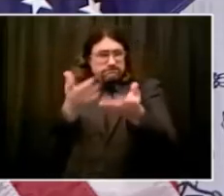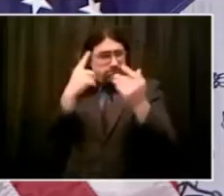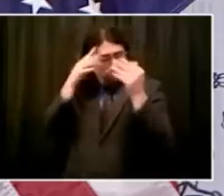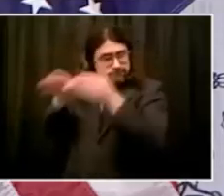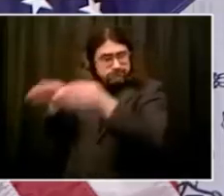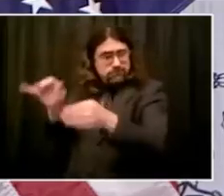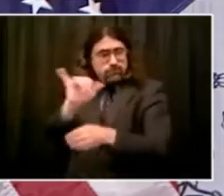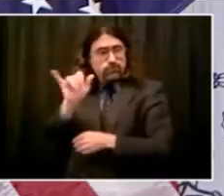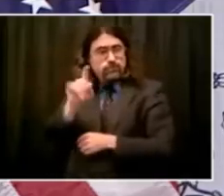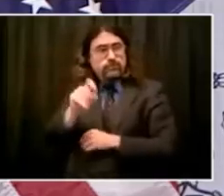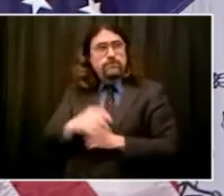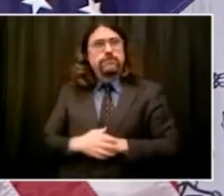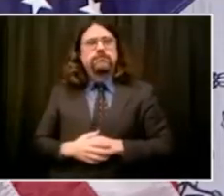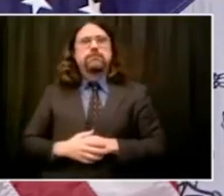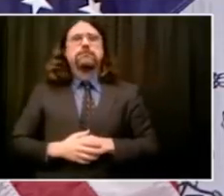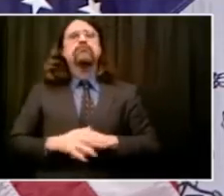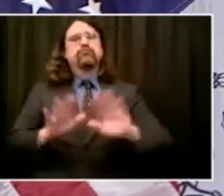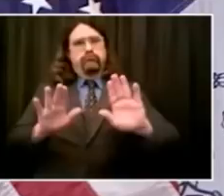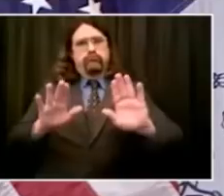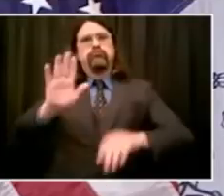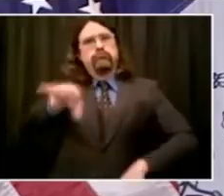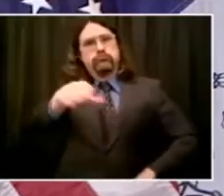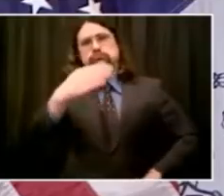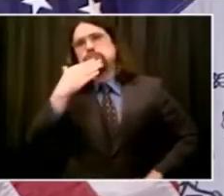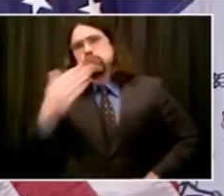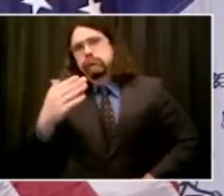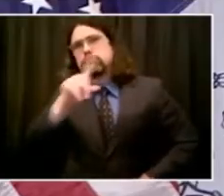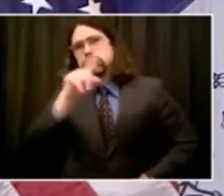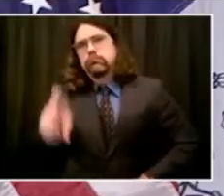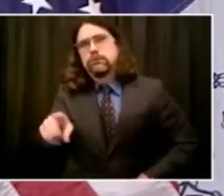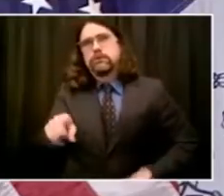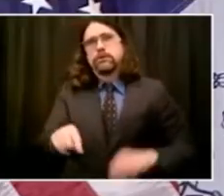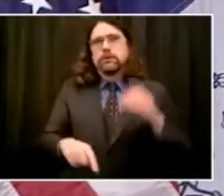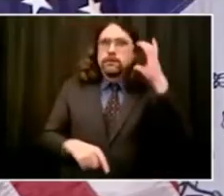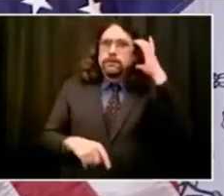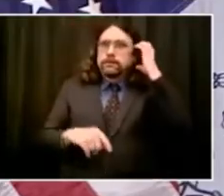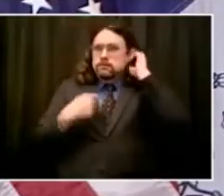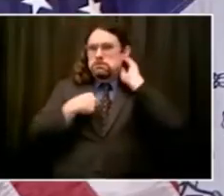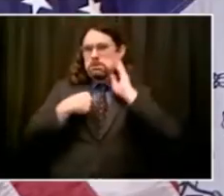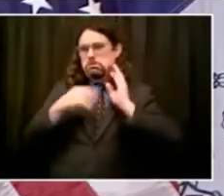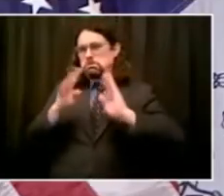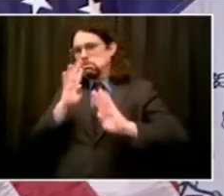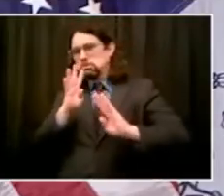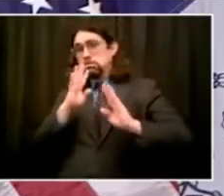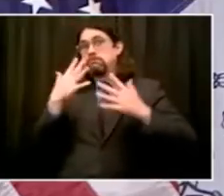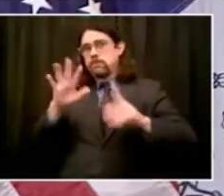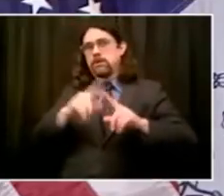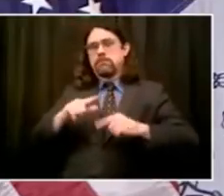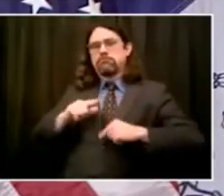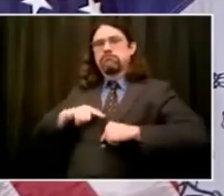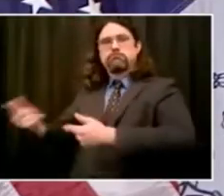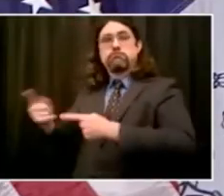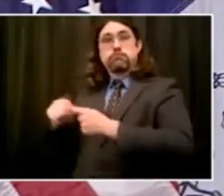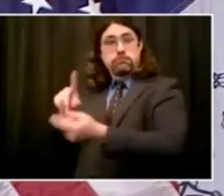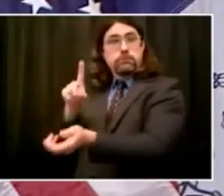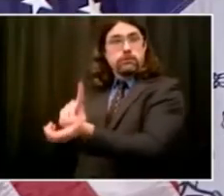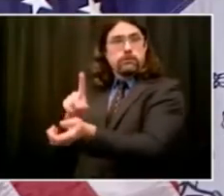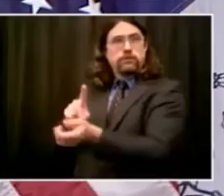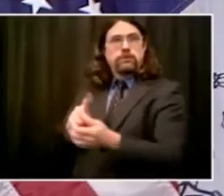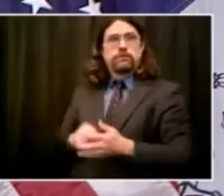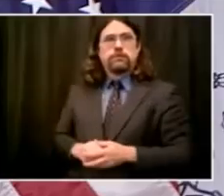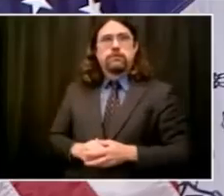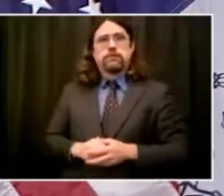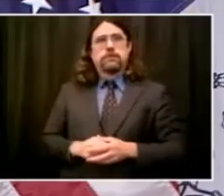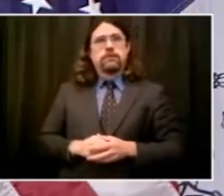So what I'd say is, I think the whole idea of decentralizing is